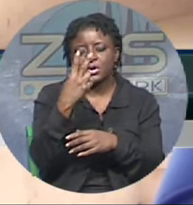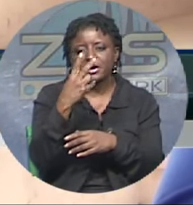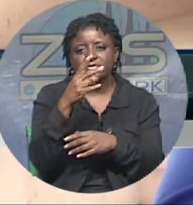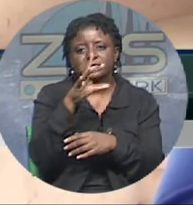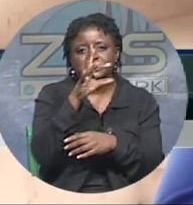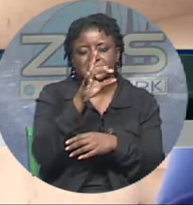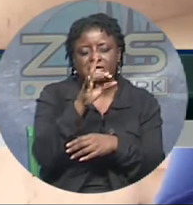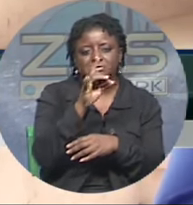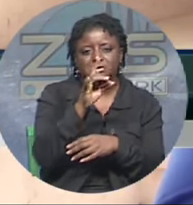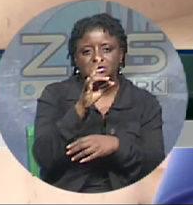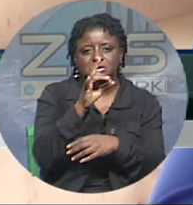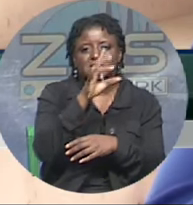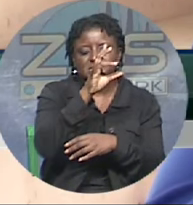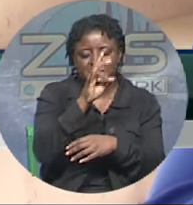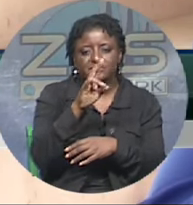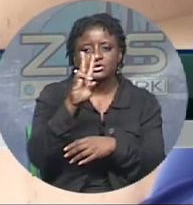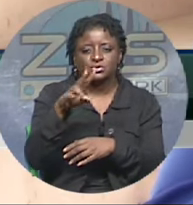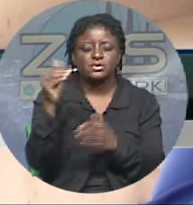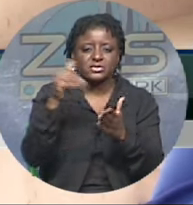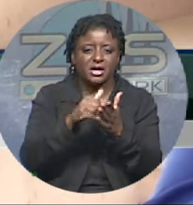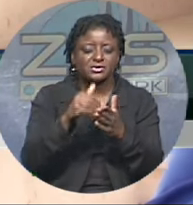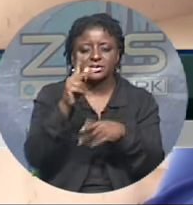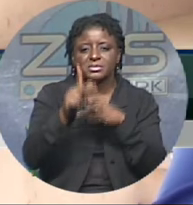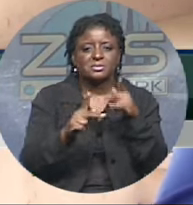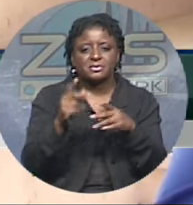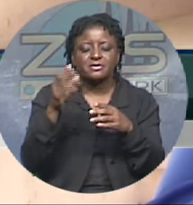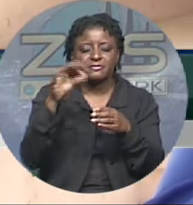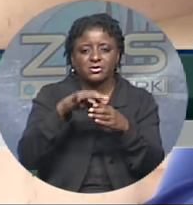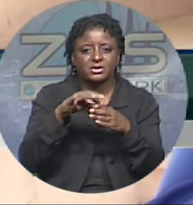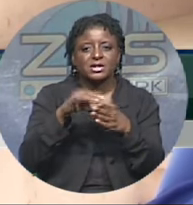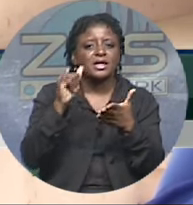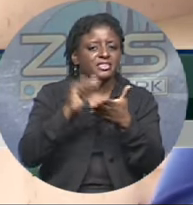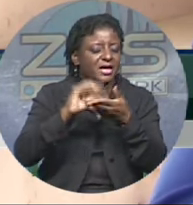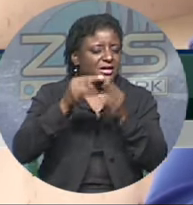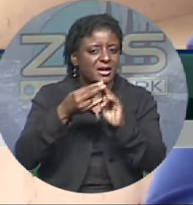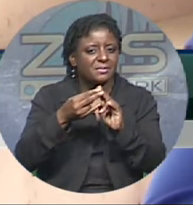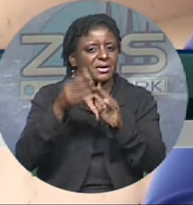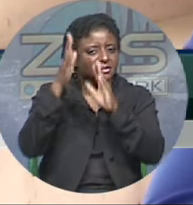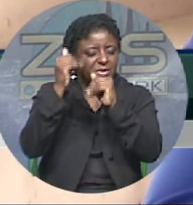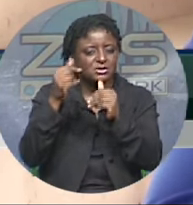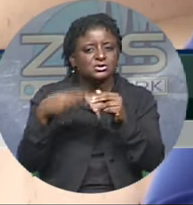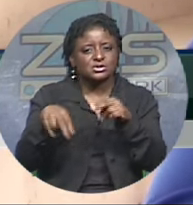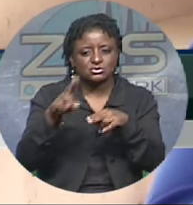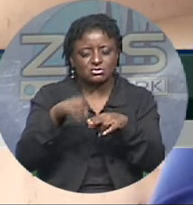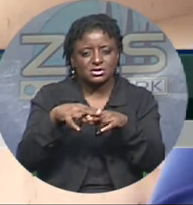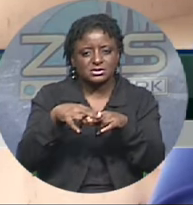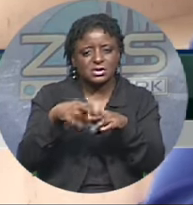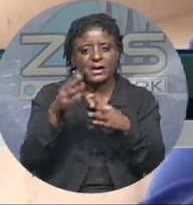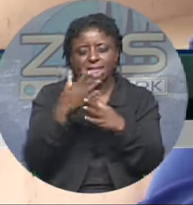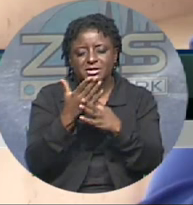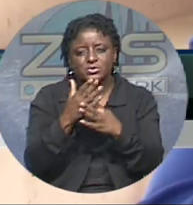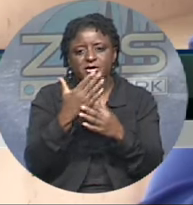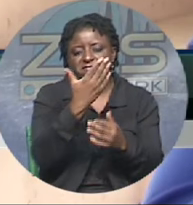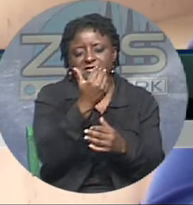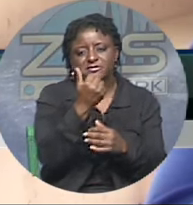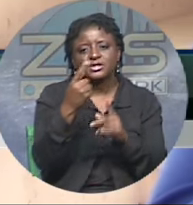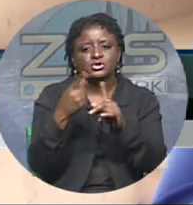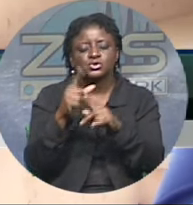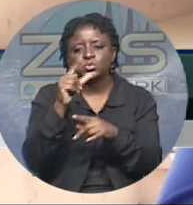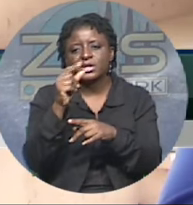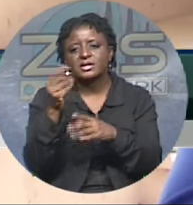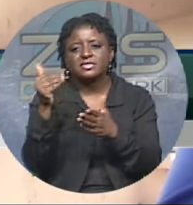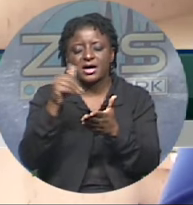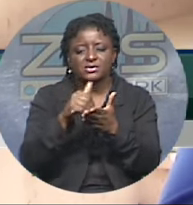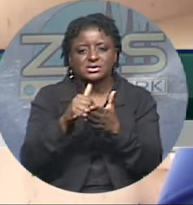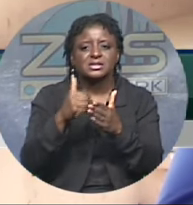172,128 persons reportedly voted. That number is expected to increase somewhere between 15 to 20,000 the next general